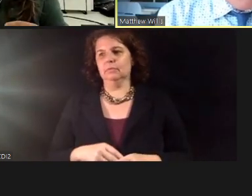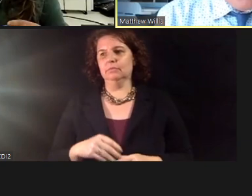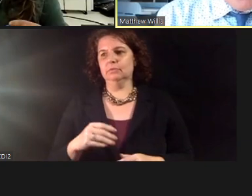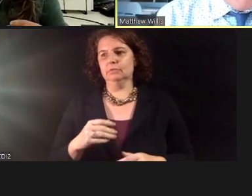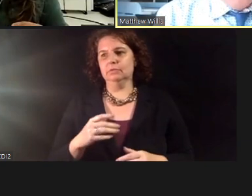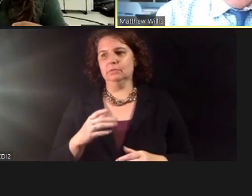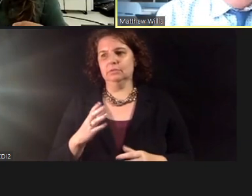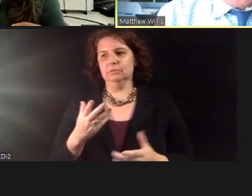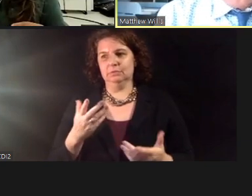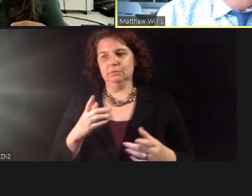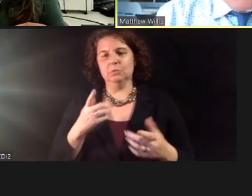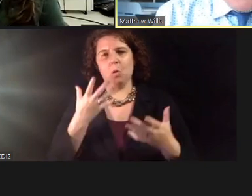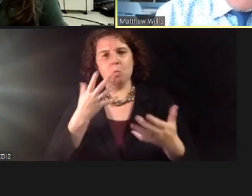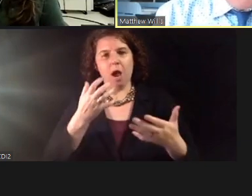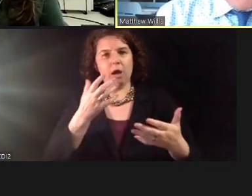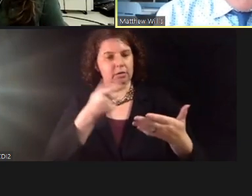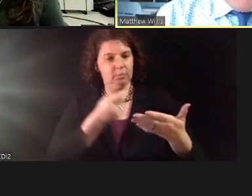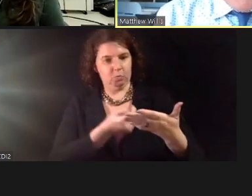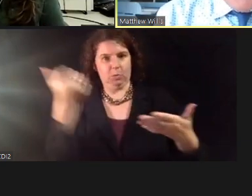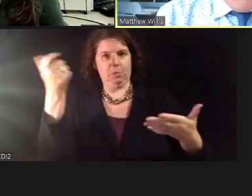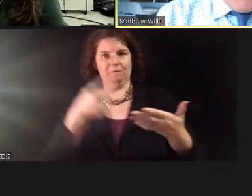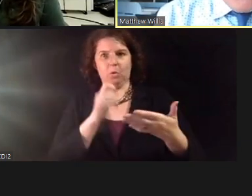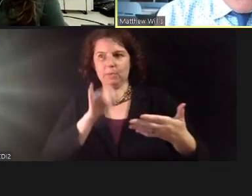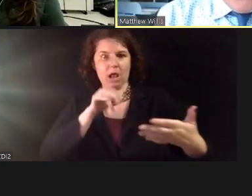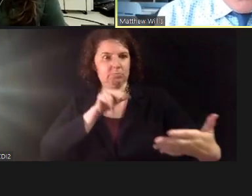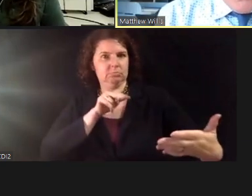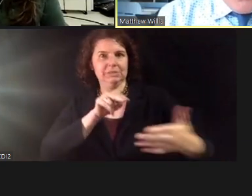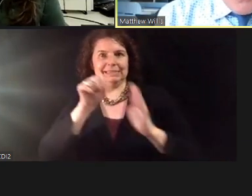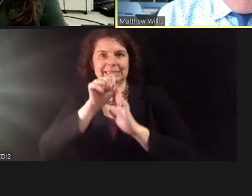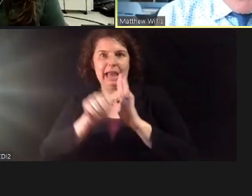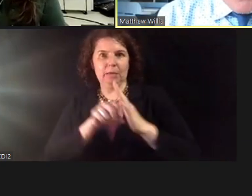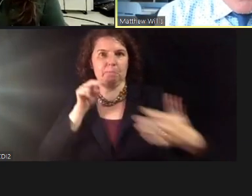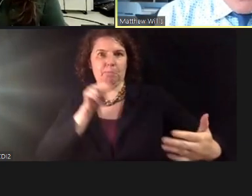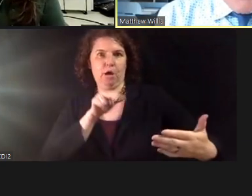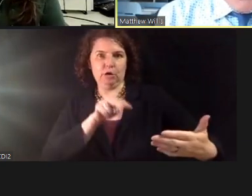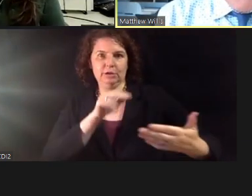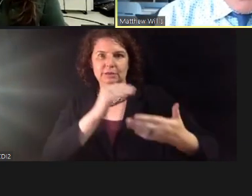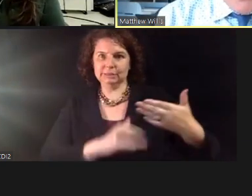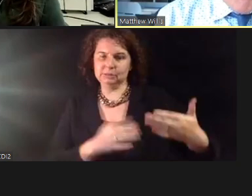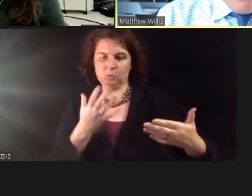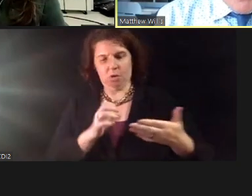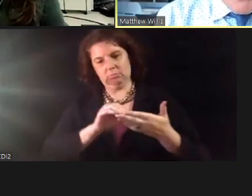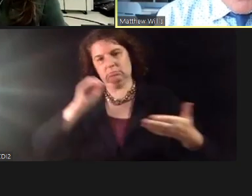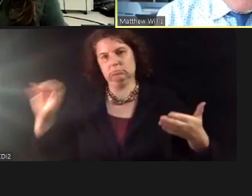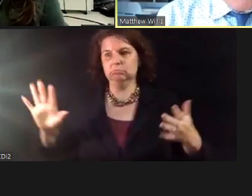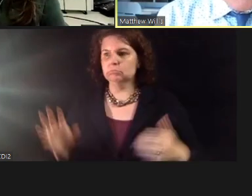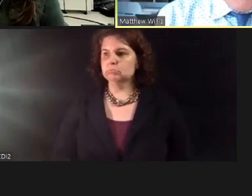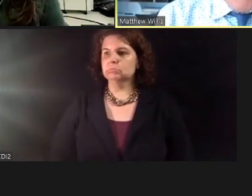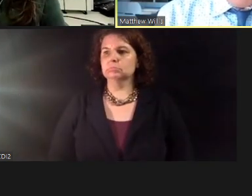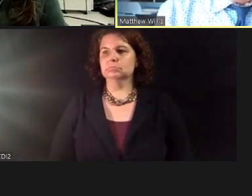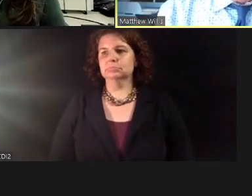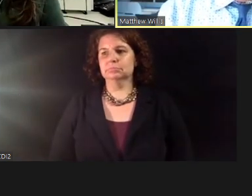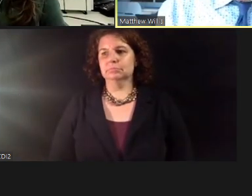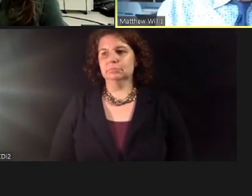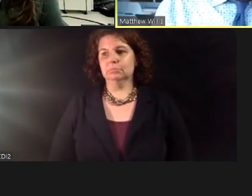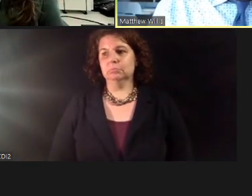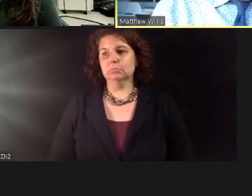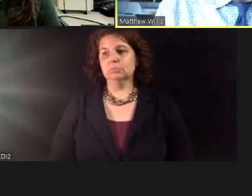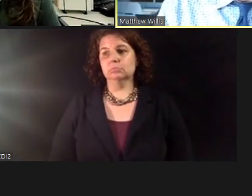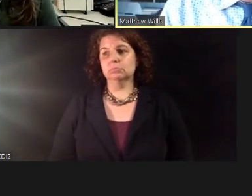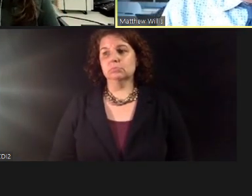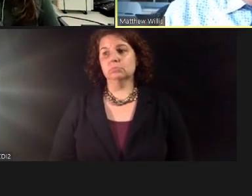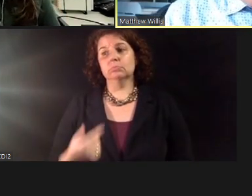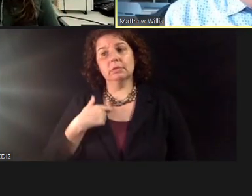as a community. Um, the, you know, the, I'm encouraged by seeing our hospitalization